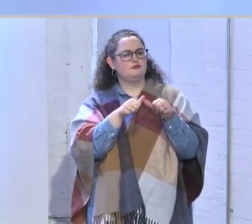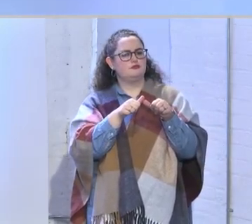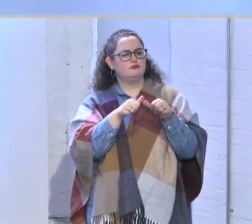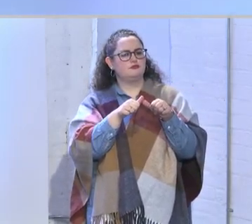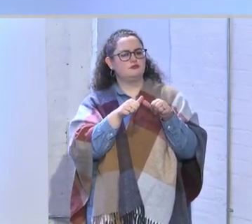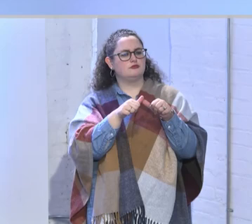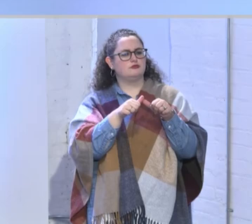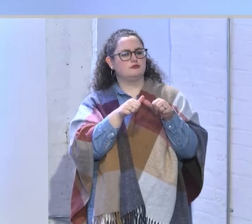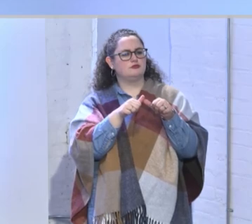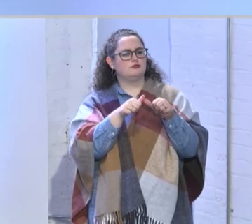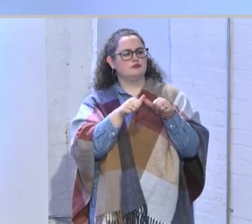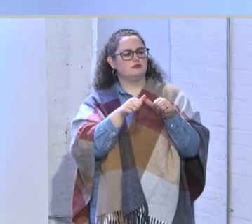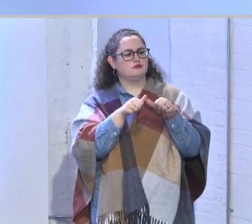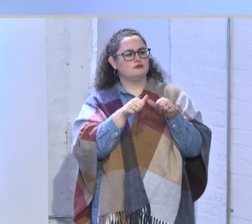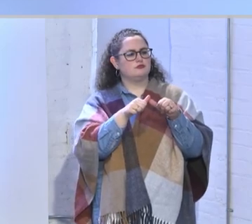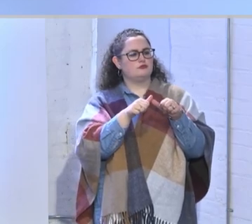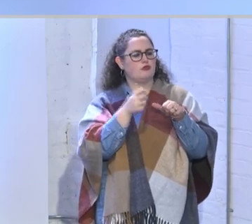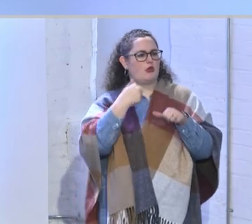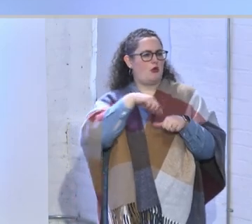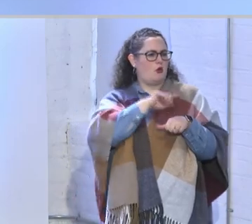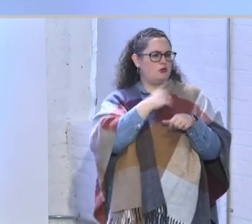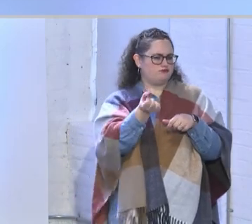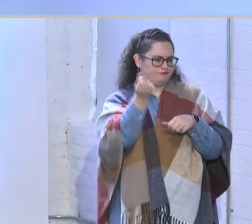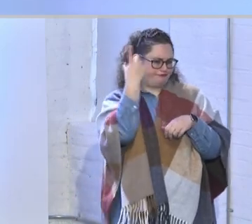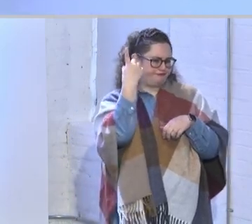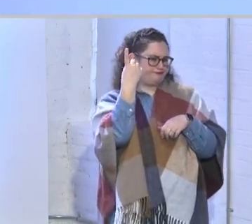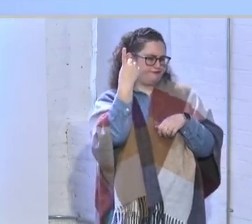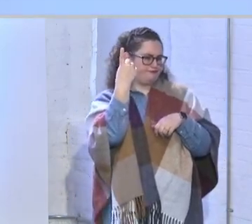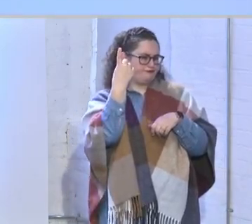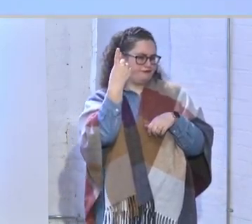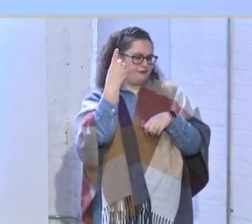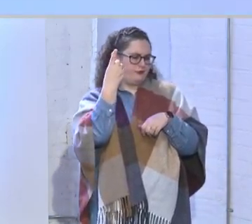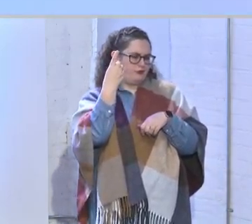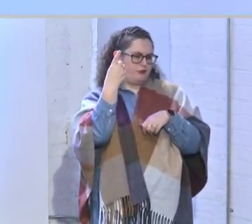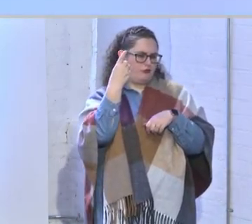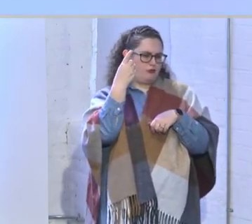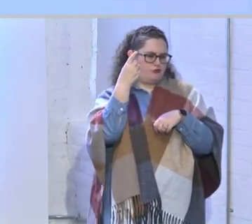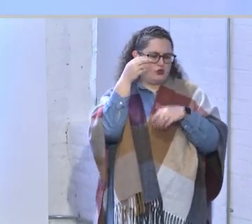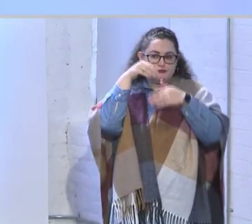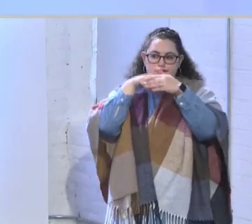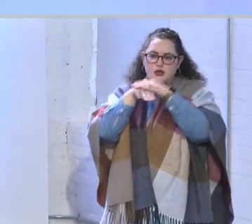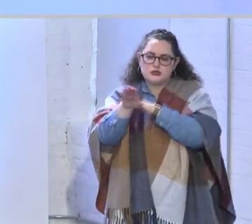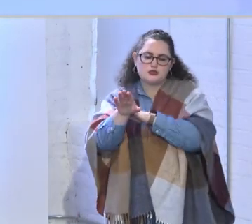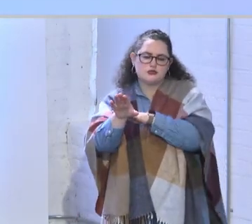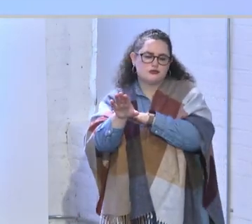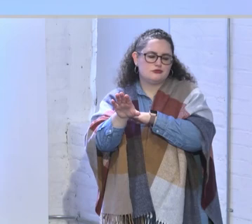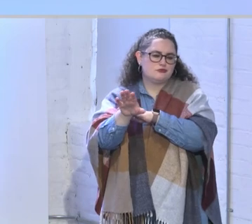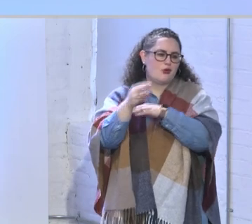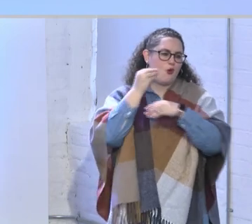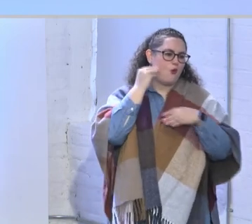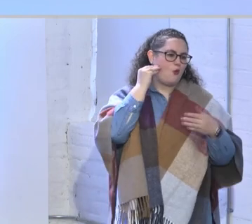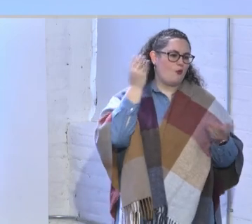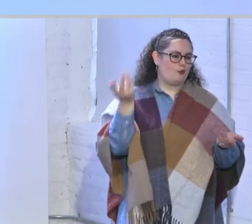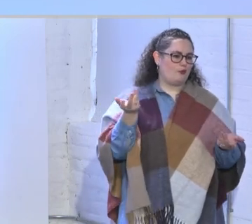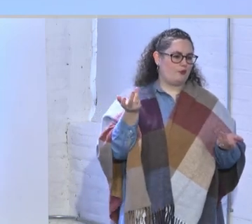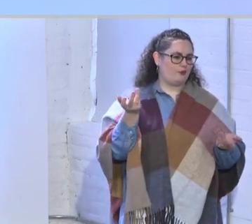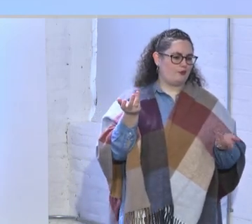what we are supposed to understand when we go into our home or when we